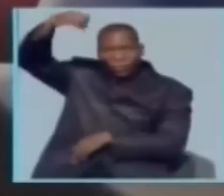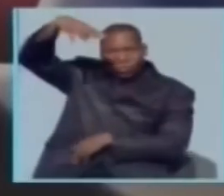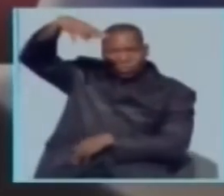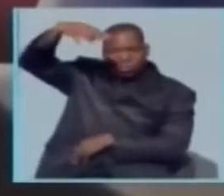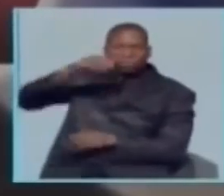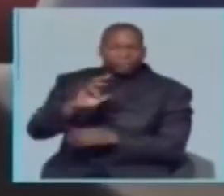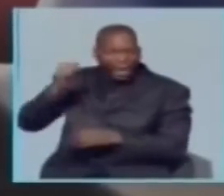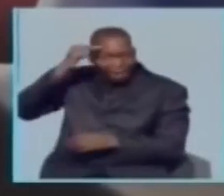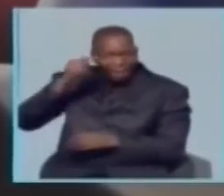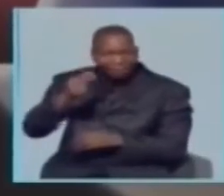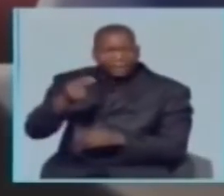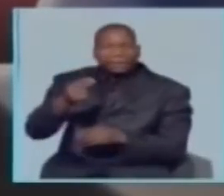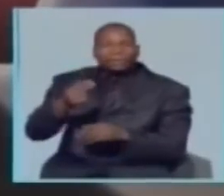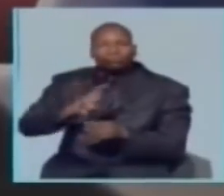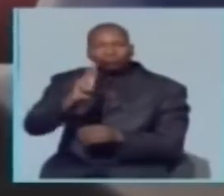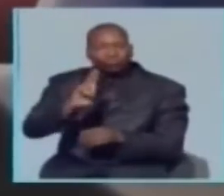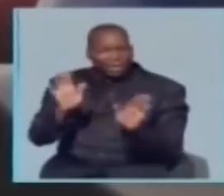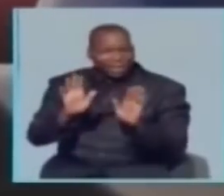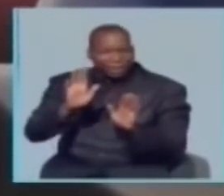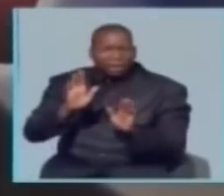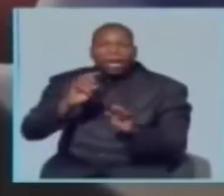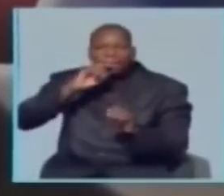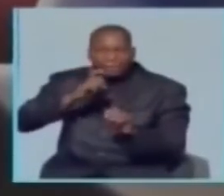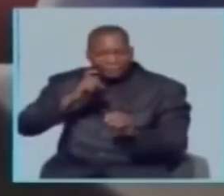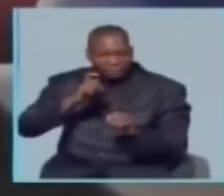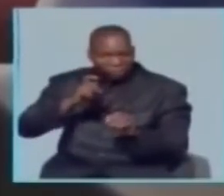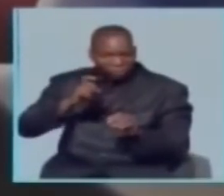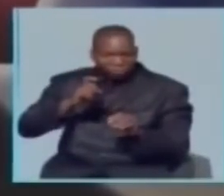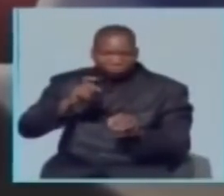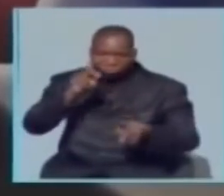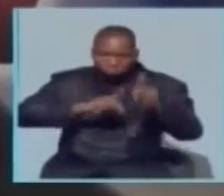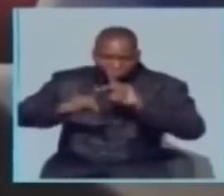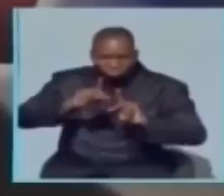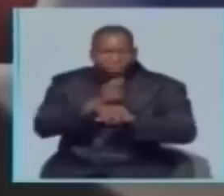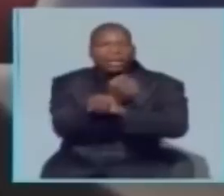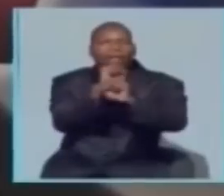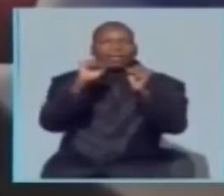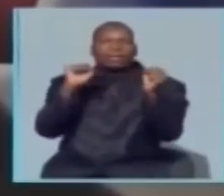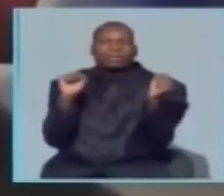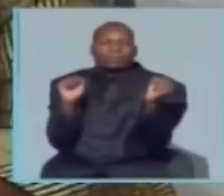going to spend money on any of them because we have to serve the citizens from